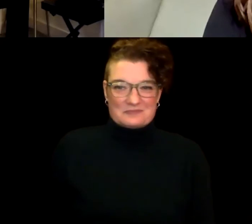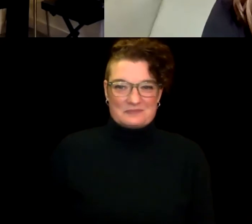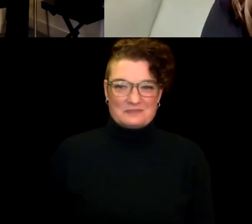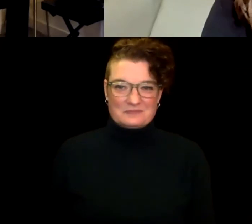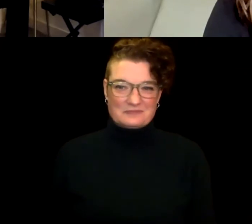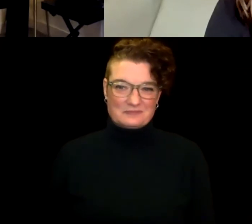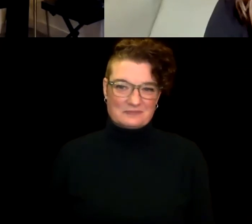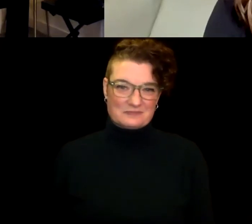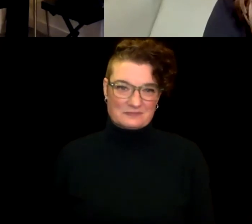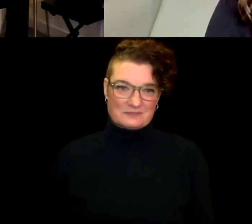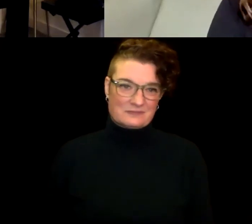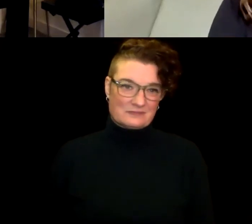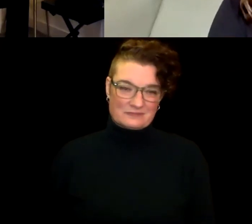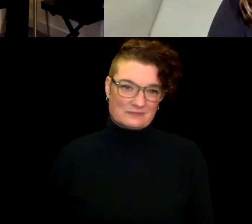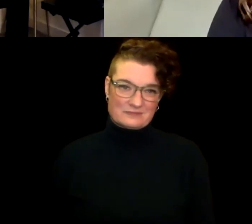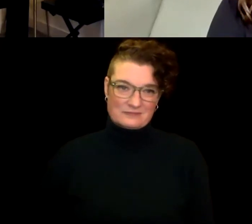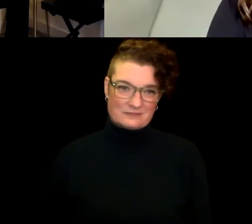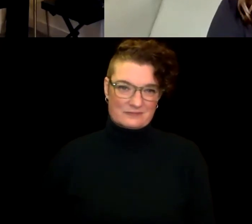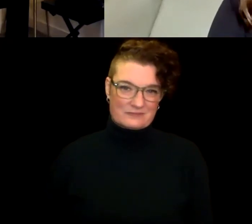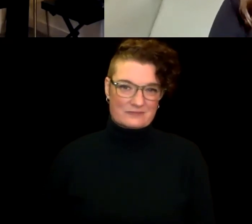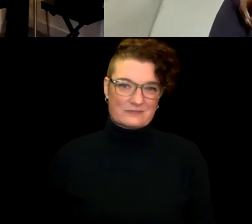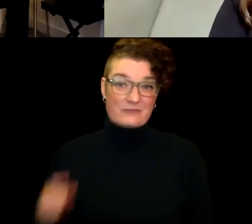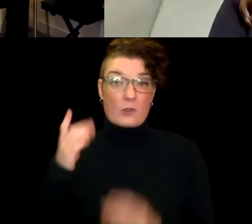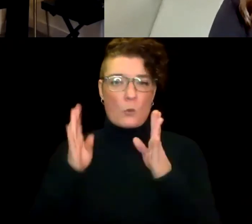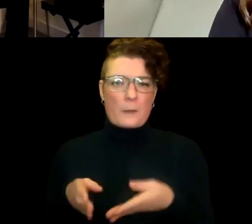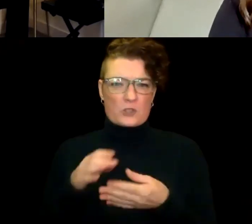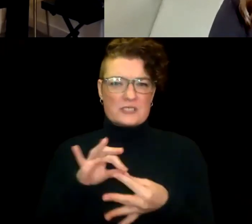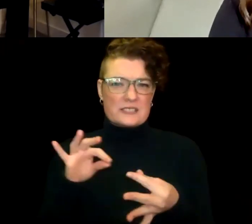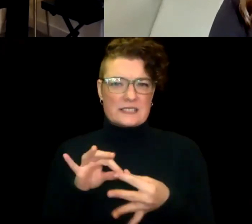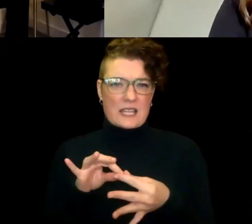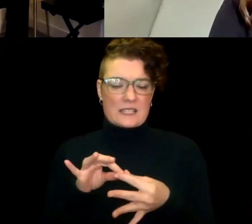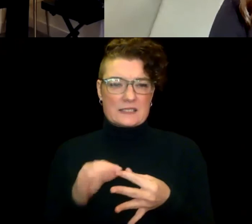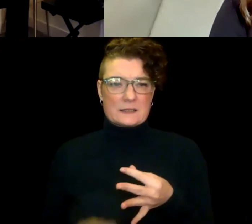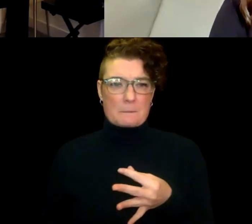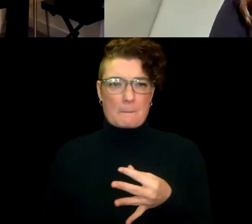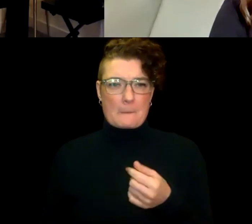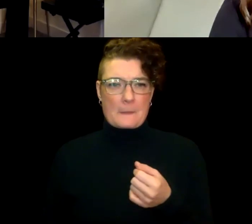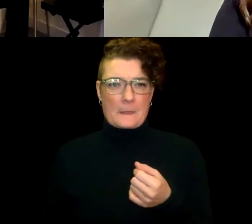it. So someone writes, I'm